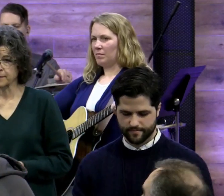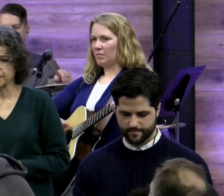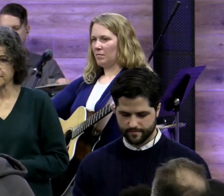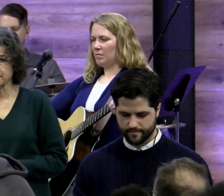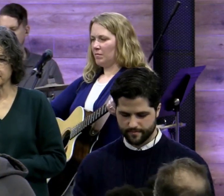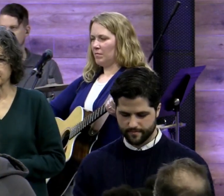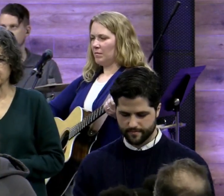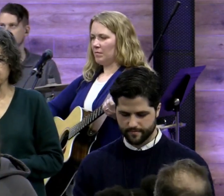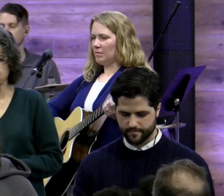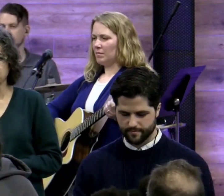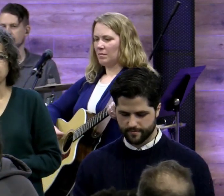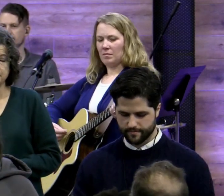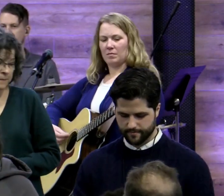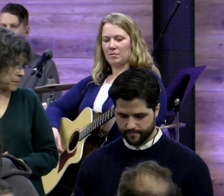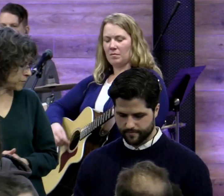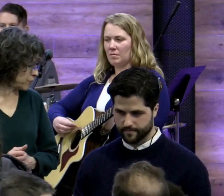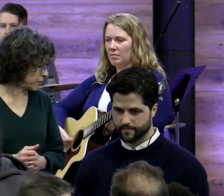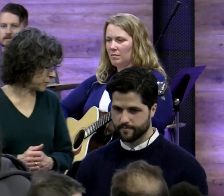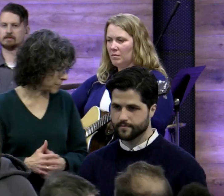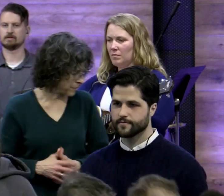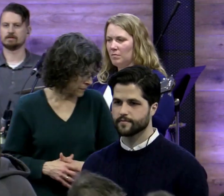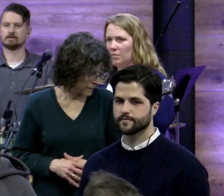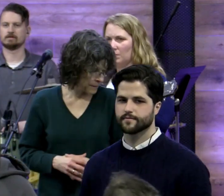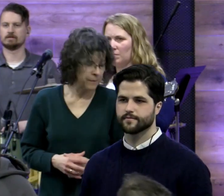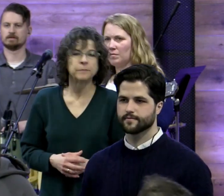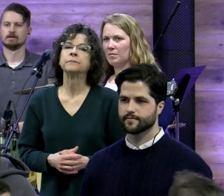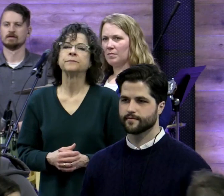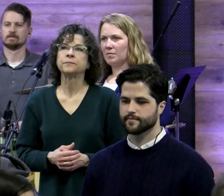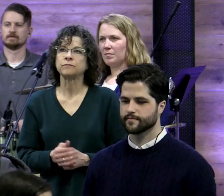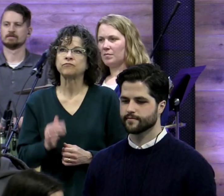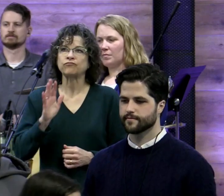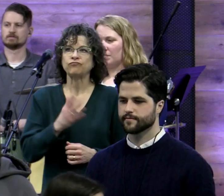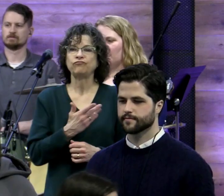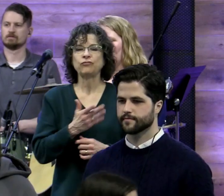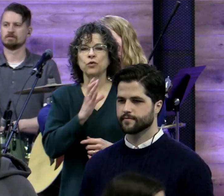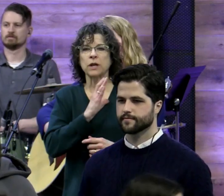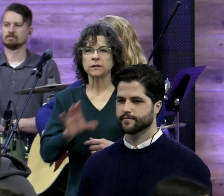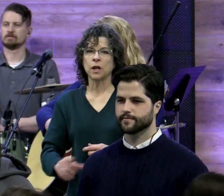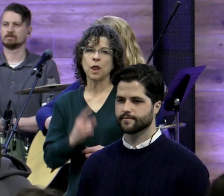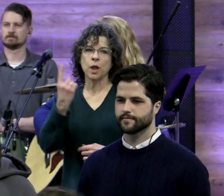my strength, my song. This